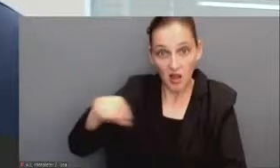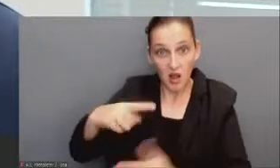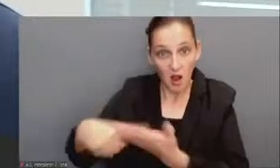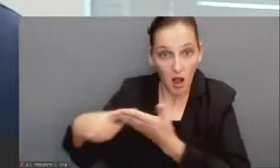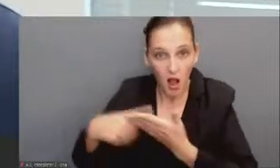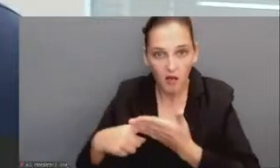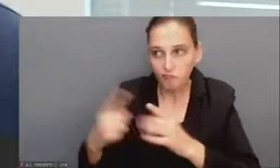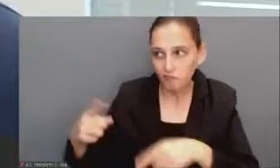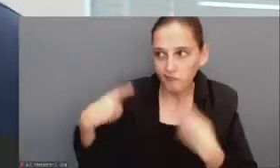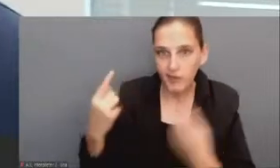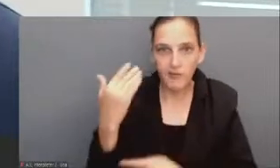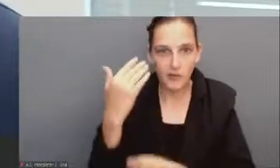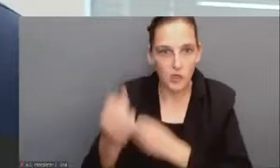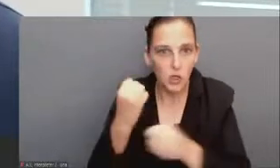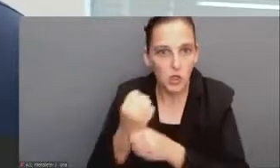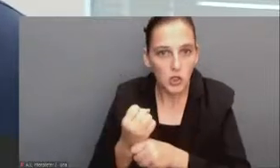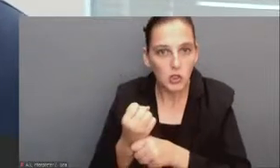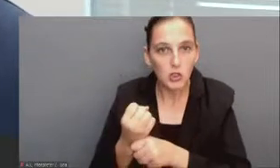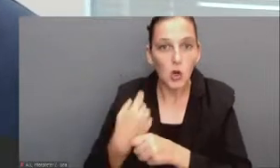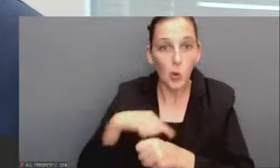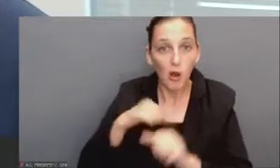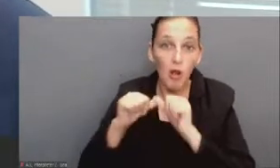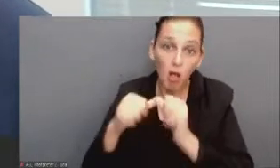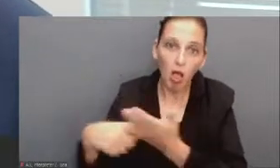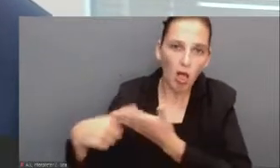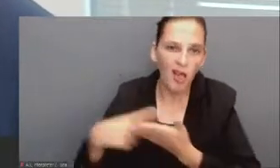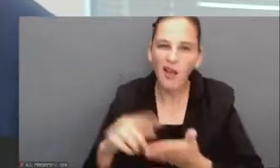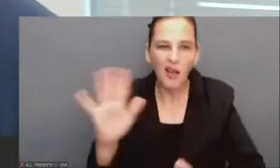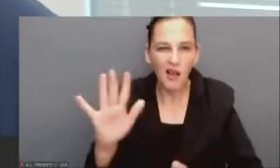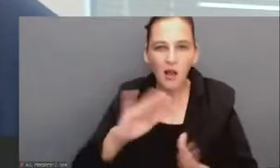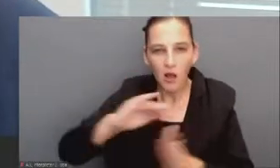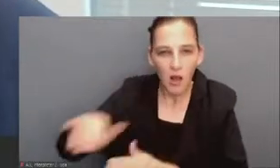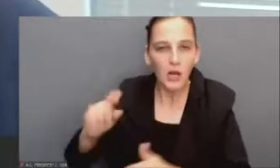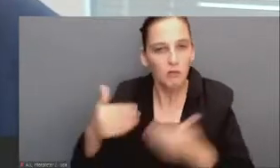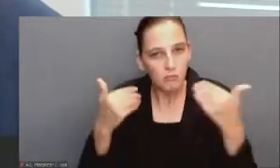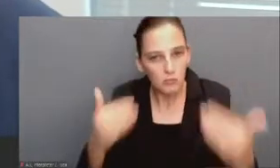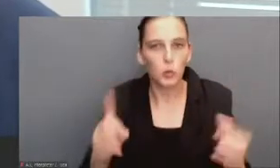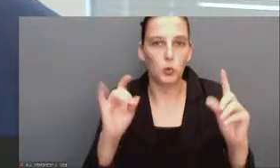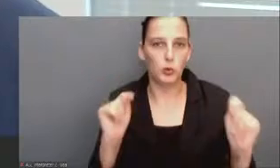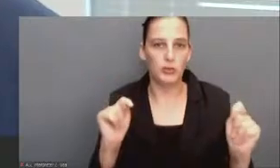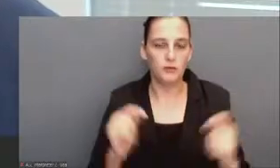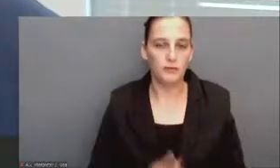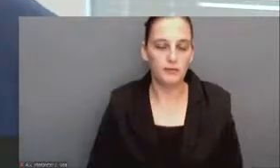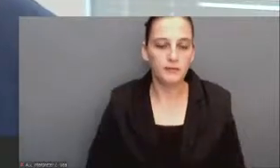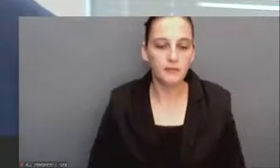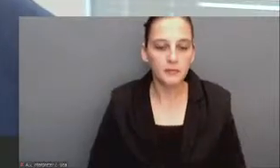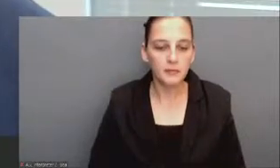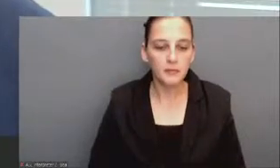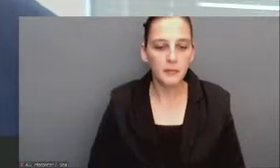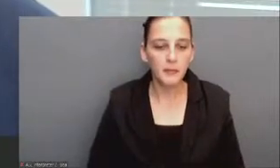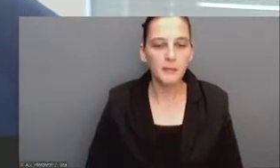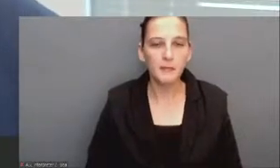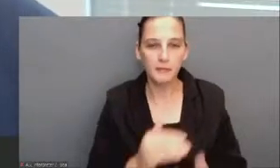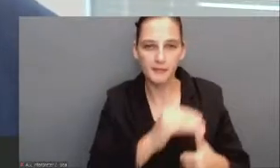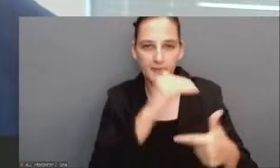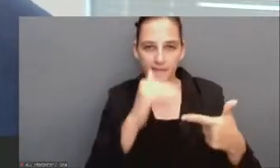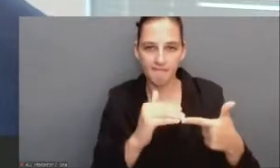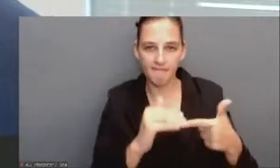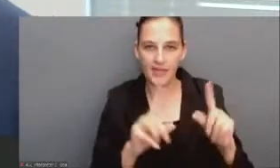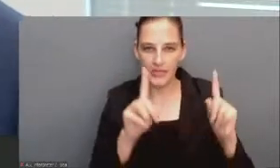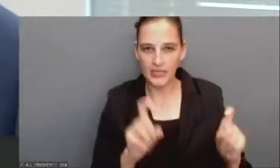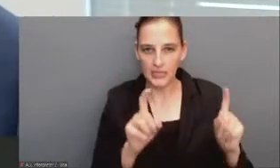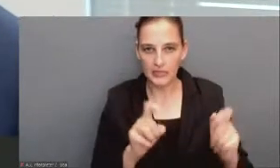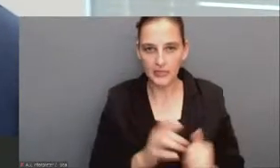stop talking about it and to do it across the healthcare system. Let me turn to testing.